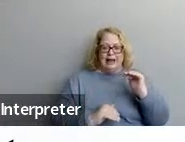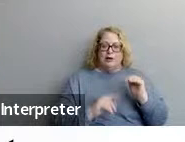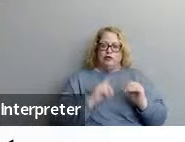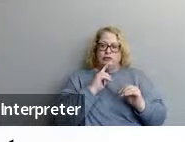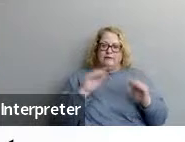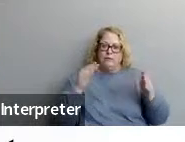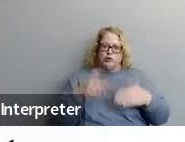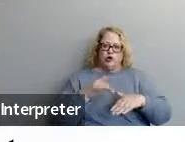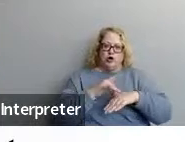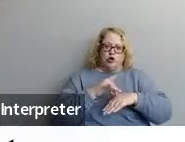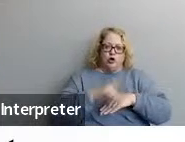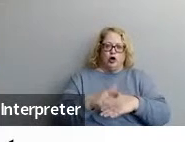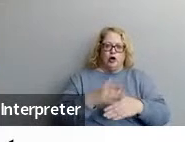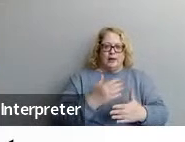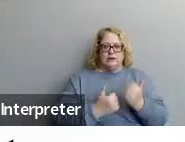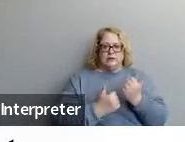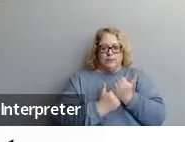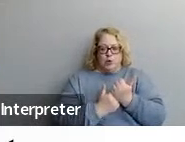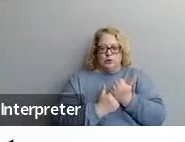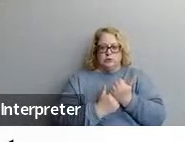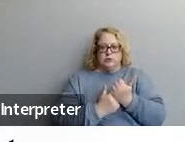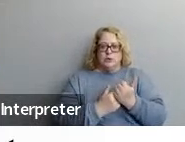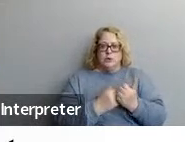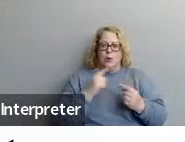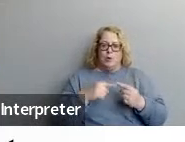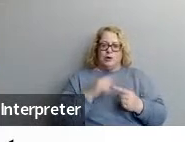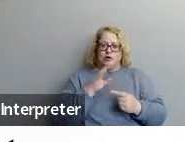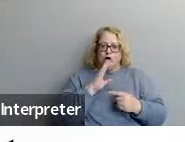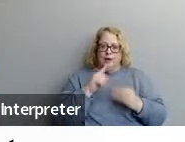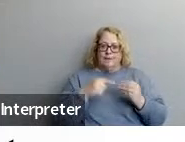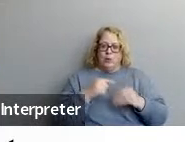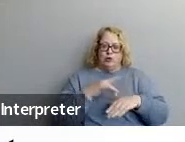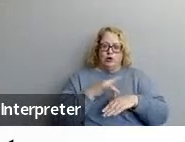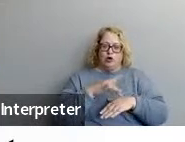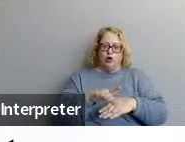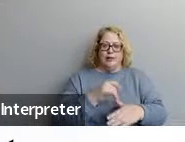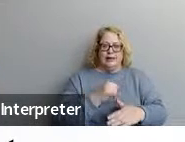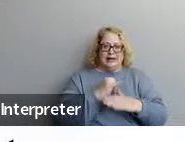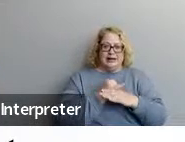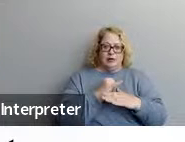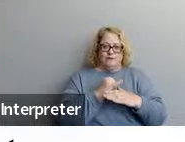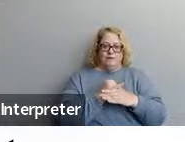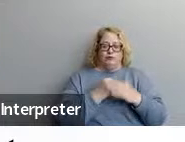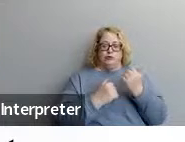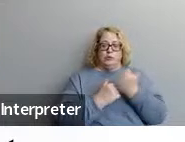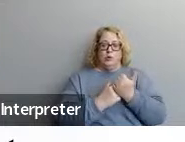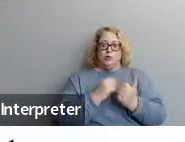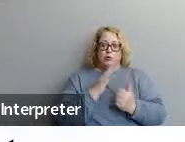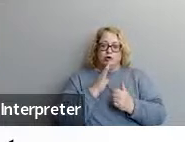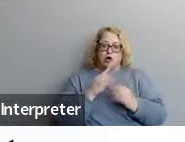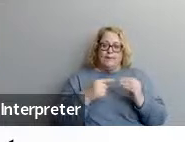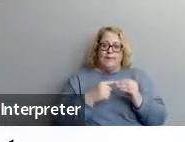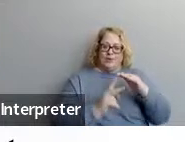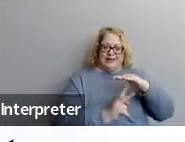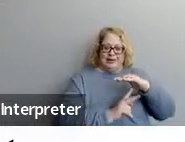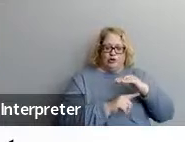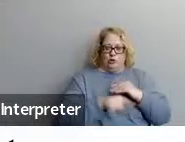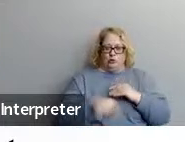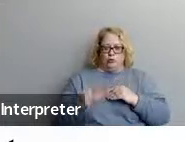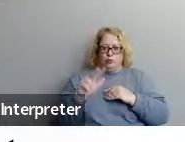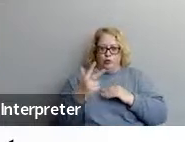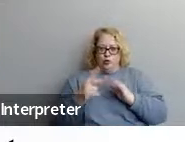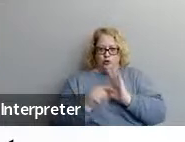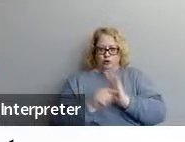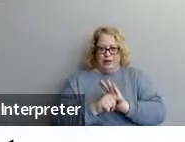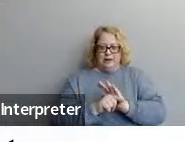those early intervening supports. And when we talk about early intervening supports, this is where we're talking about those students in kindergarten through third